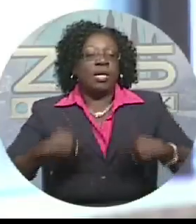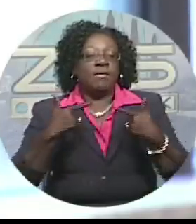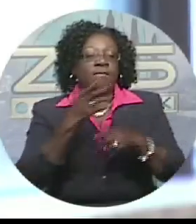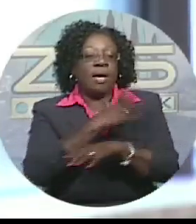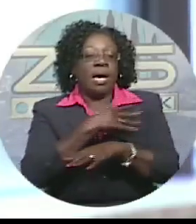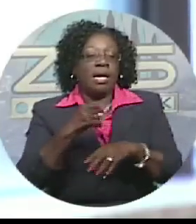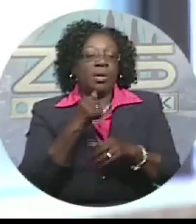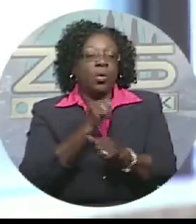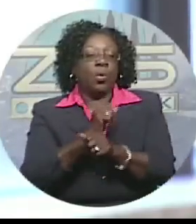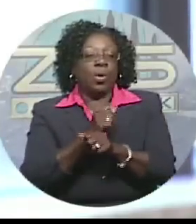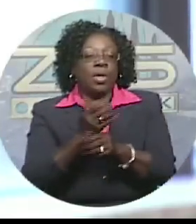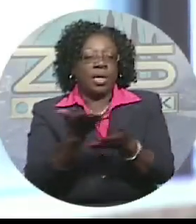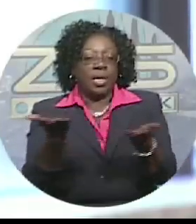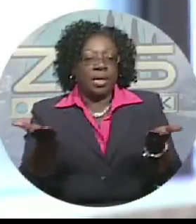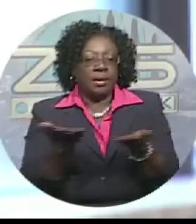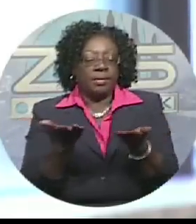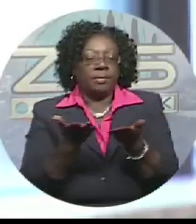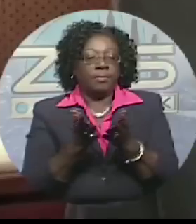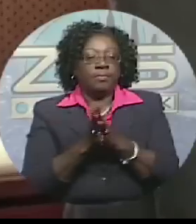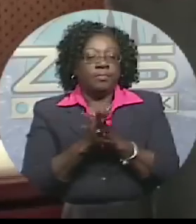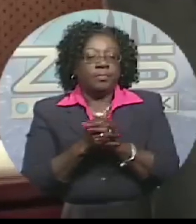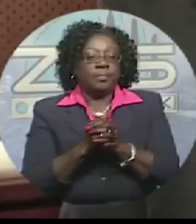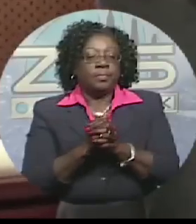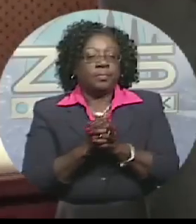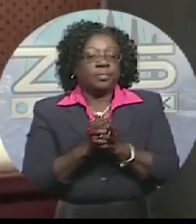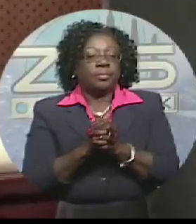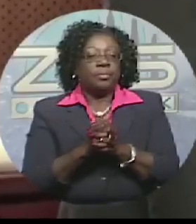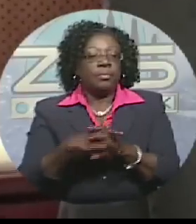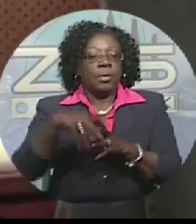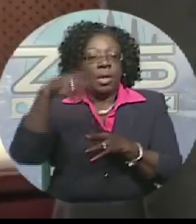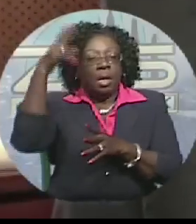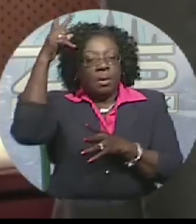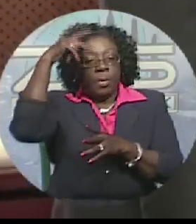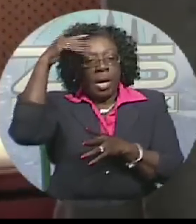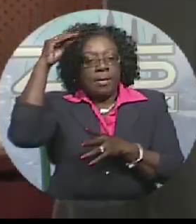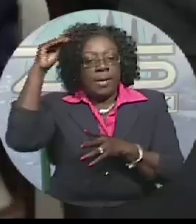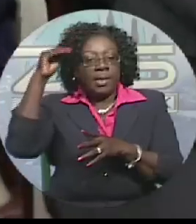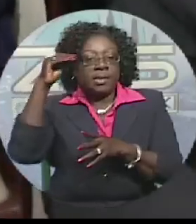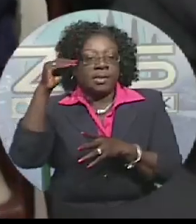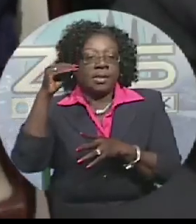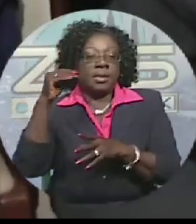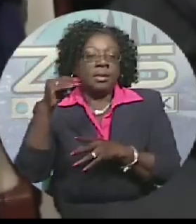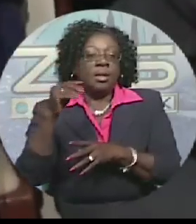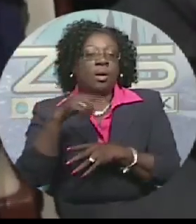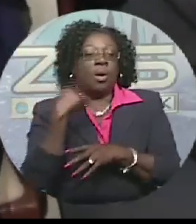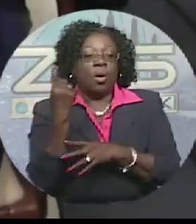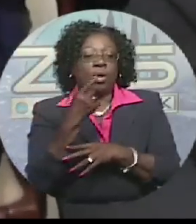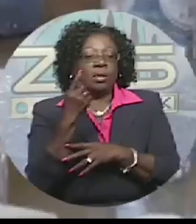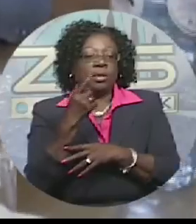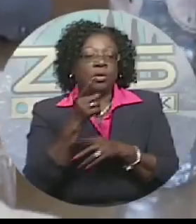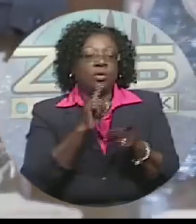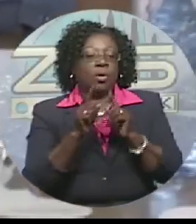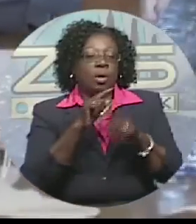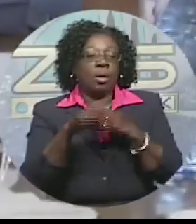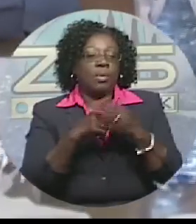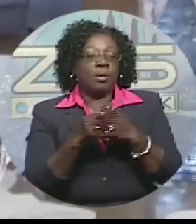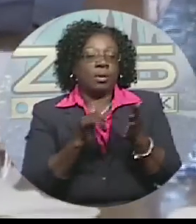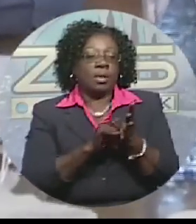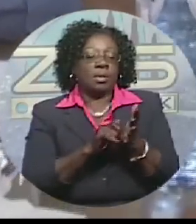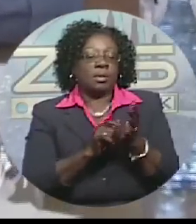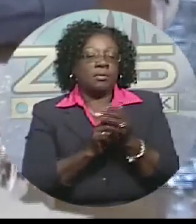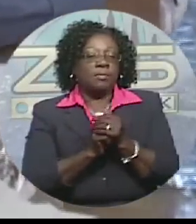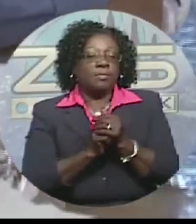want a line drawn in the sand on it. Prime Minister the Right Honorable Perry Christie also weighed in on the